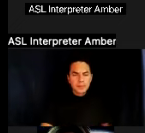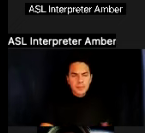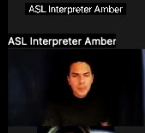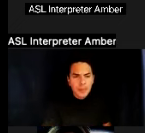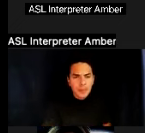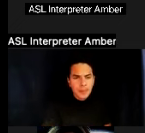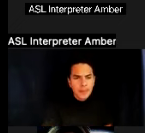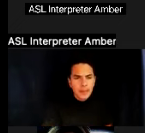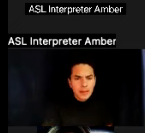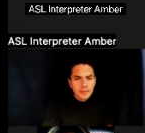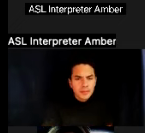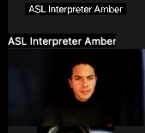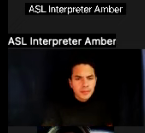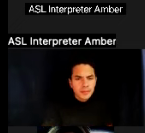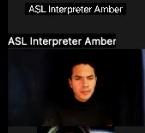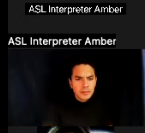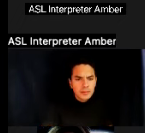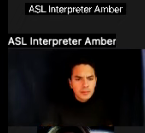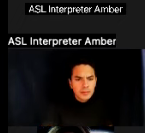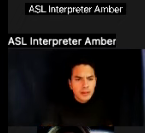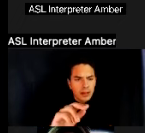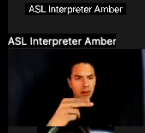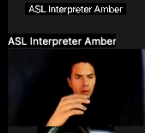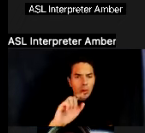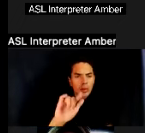Holyoke is saying that there is a huge shift in adjusting to how